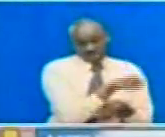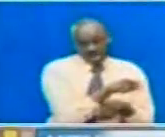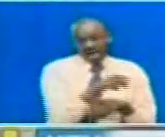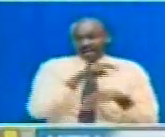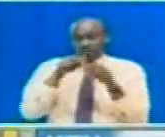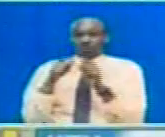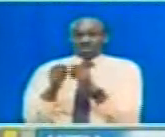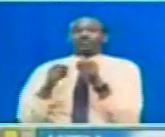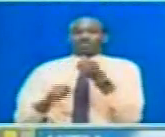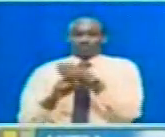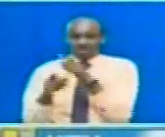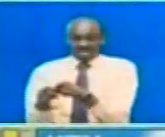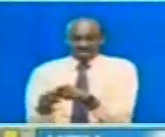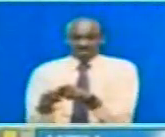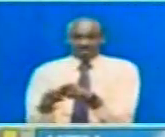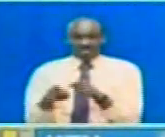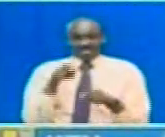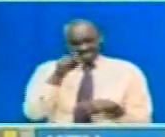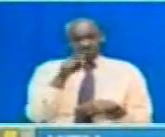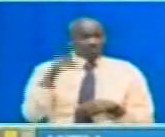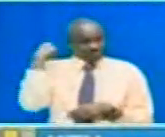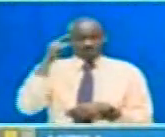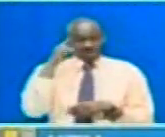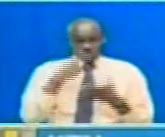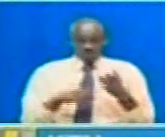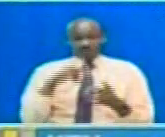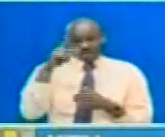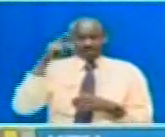Leaner and competitive. Yeah, leaner and competitive, yeah. That was the thinking of KPL at that point, yeah.